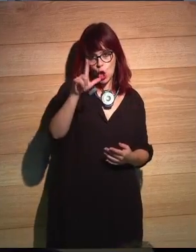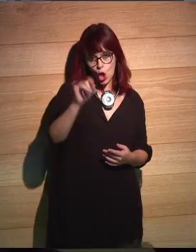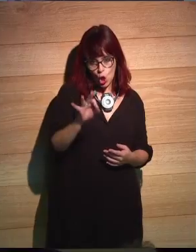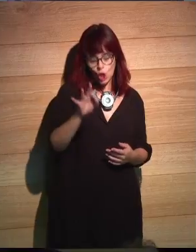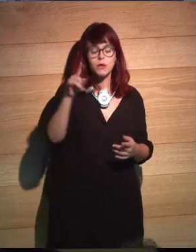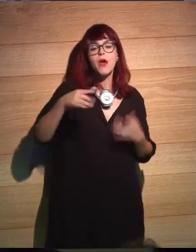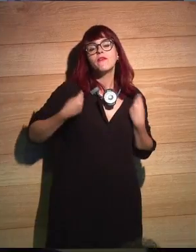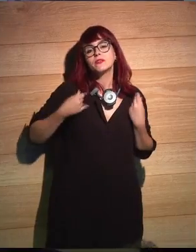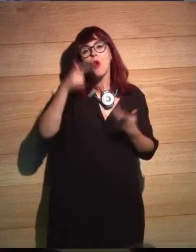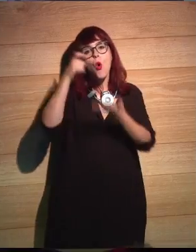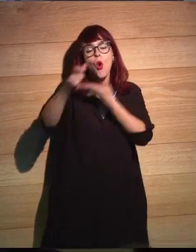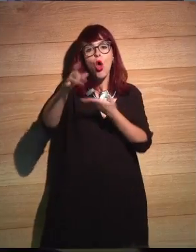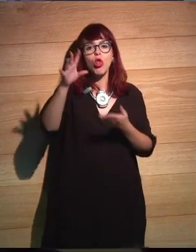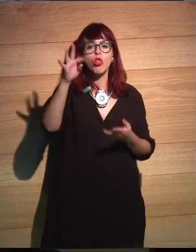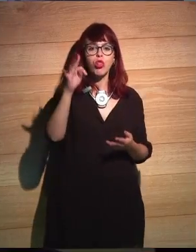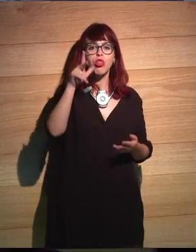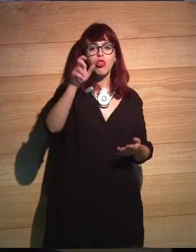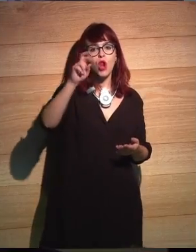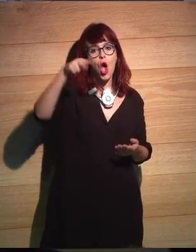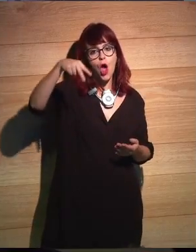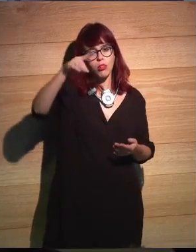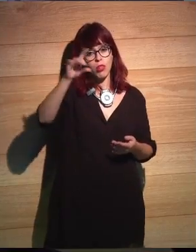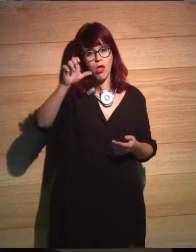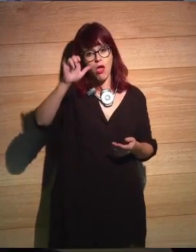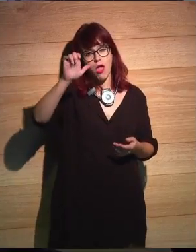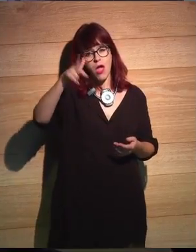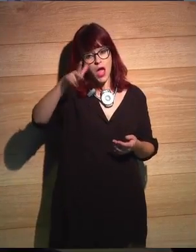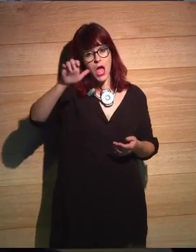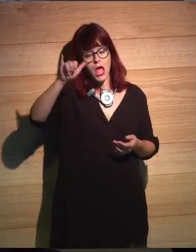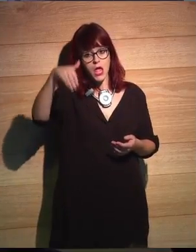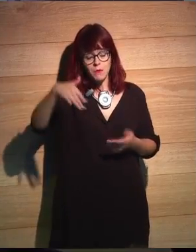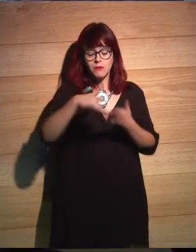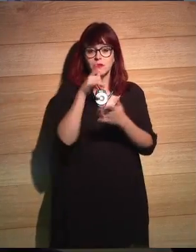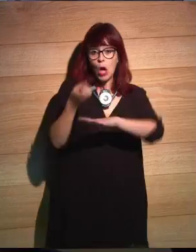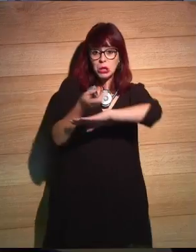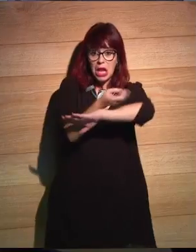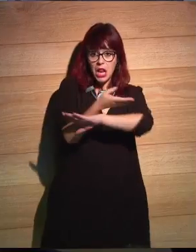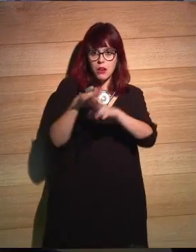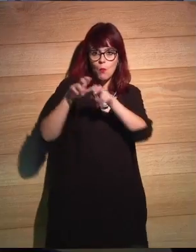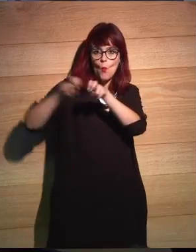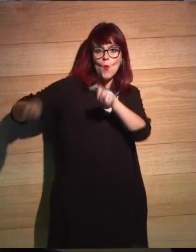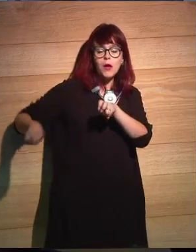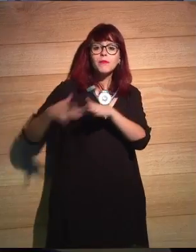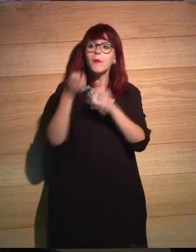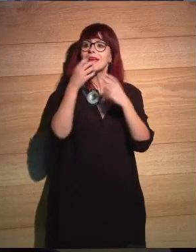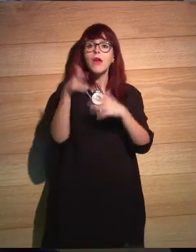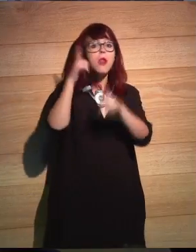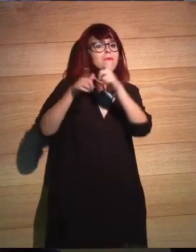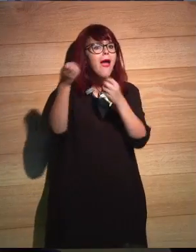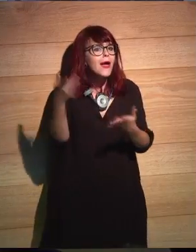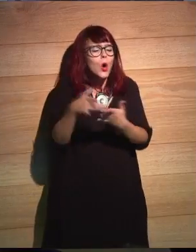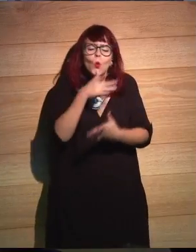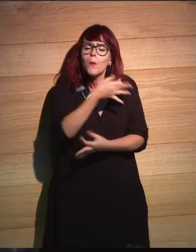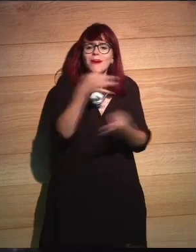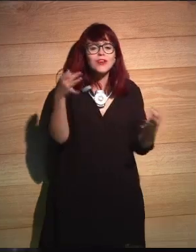train and no one was there sitting together with him, and I asked, how was your trip? It was wonderful. I didn't have to